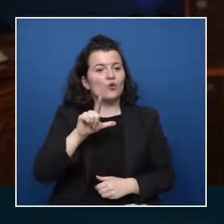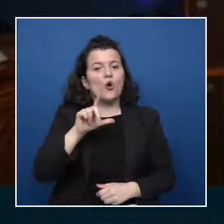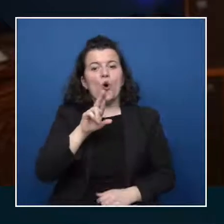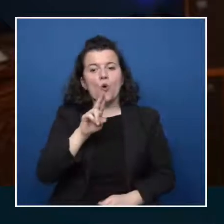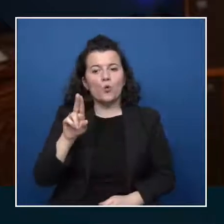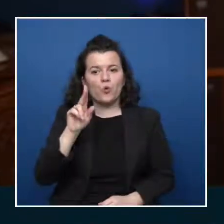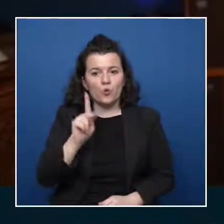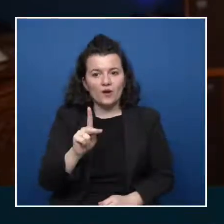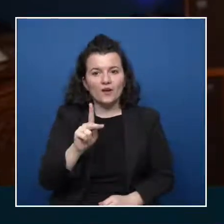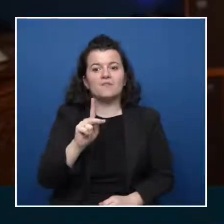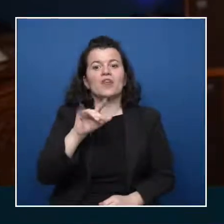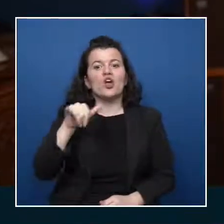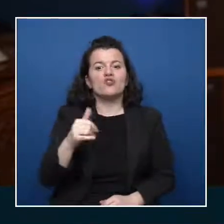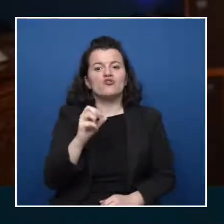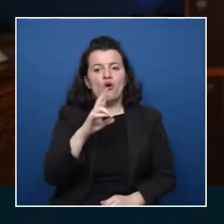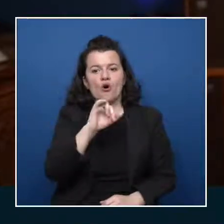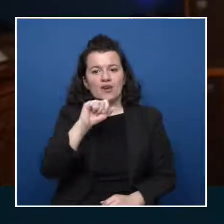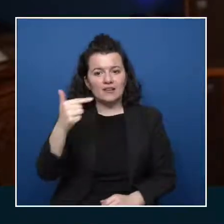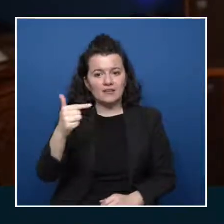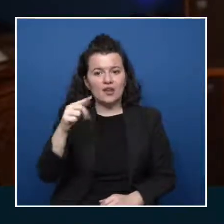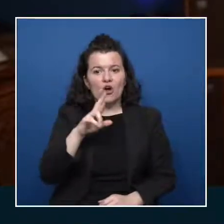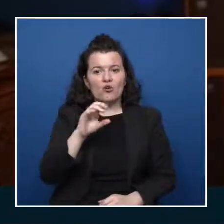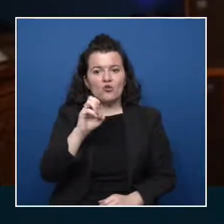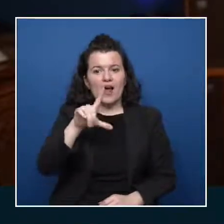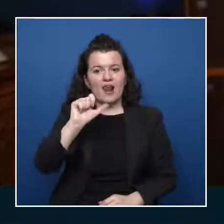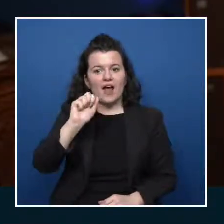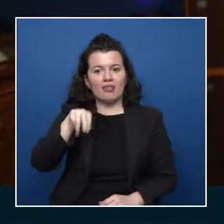for everything you have done.